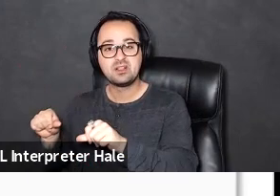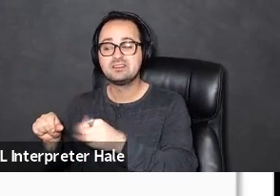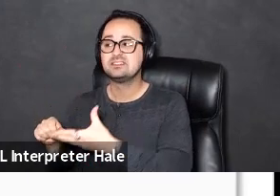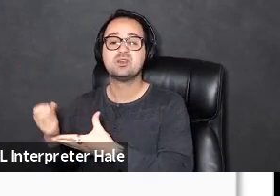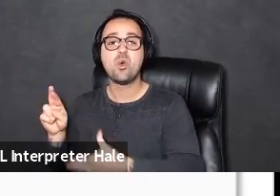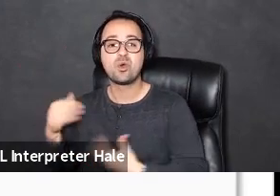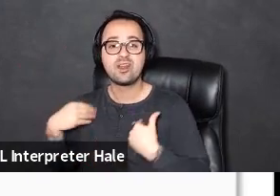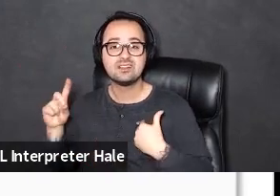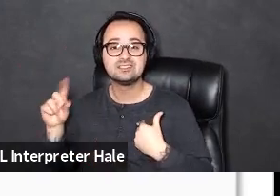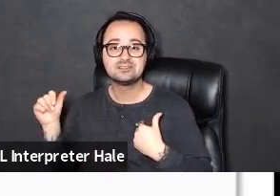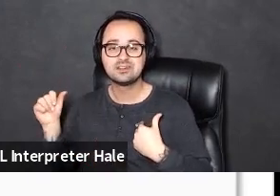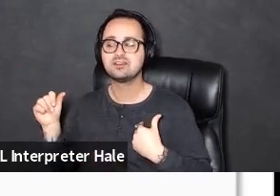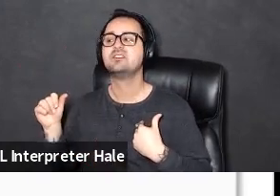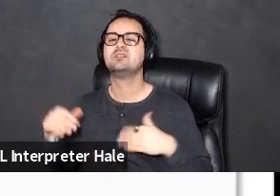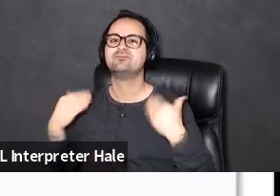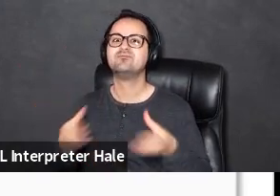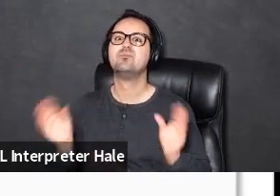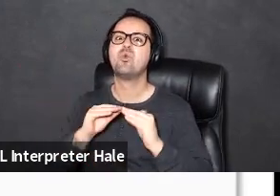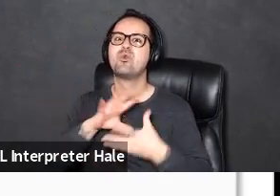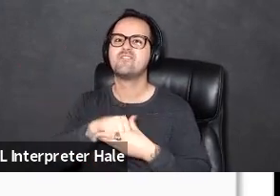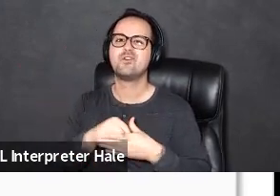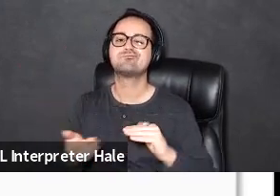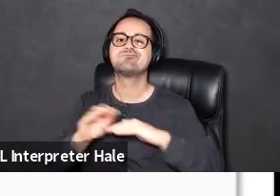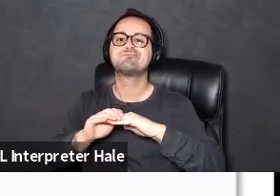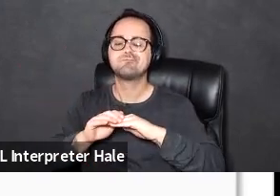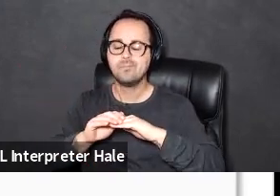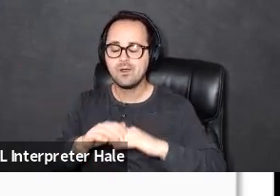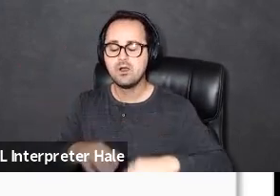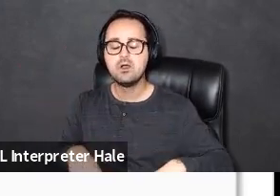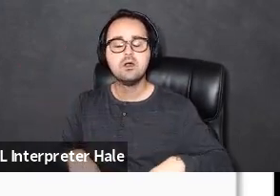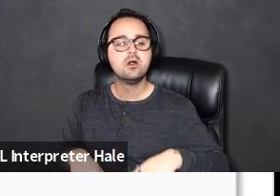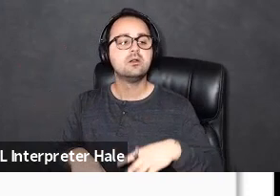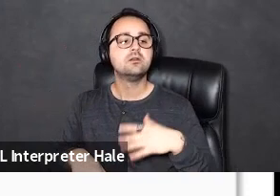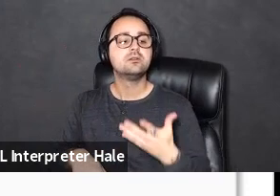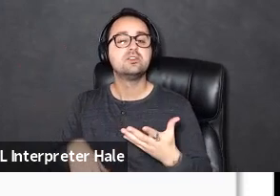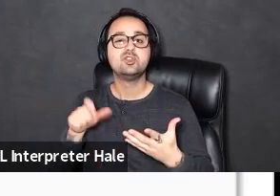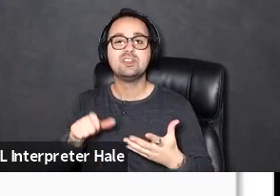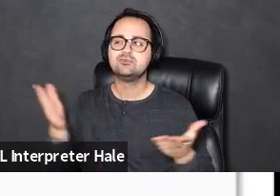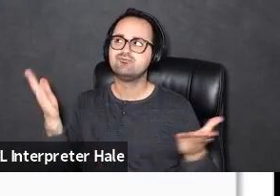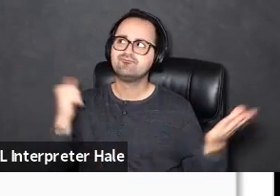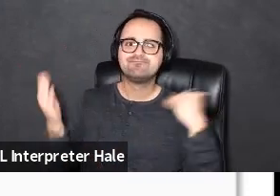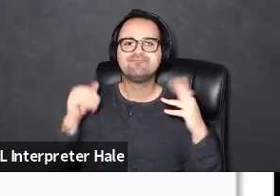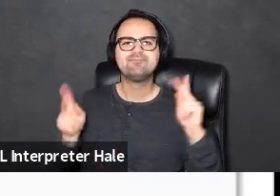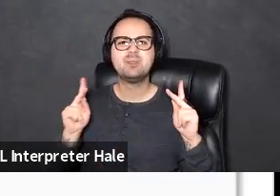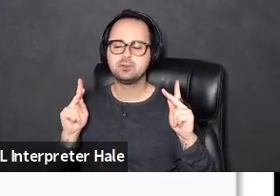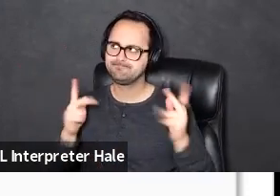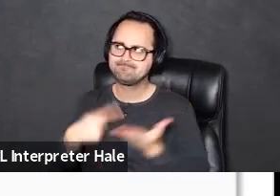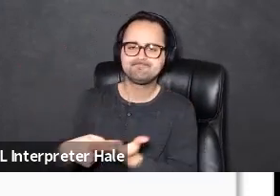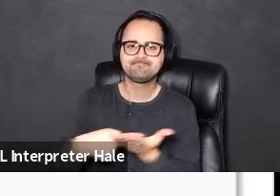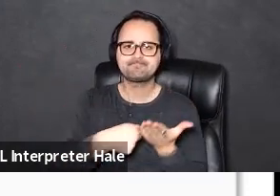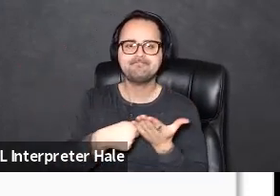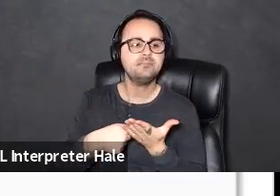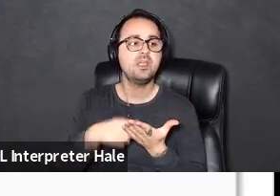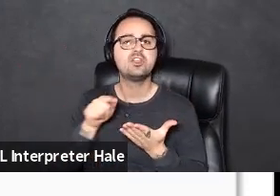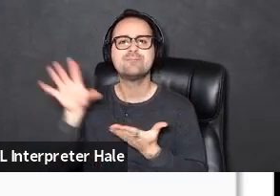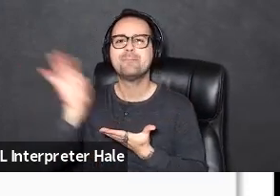a disability, more gets involved. And so you want to bring the people into the conversation. You want to make sure you're picking the